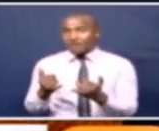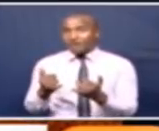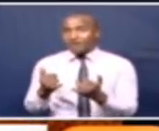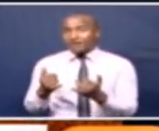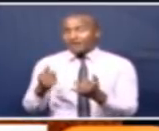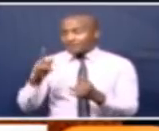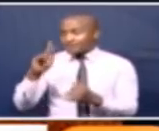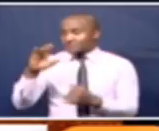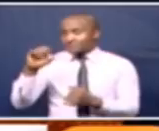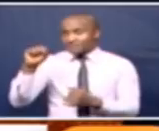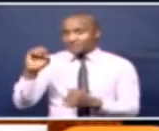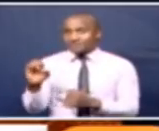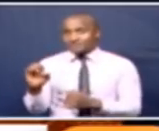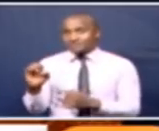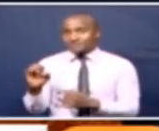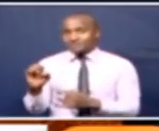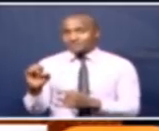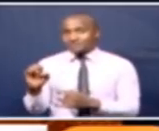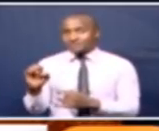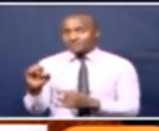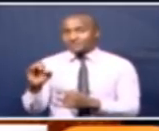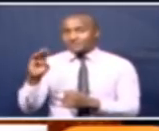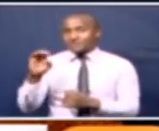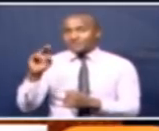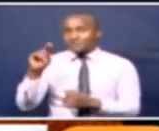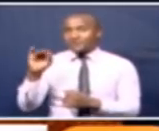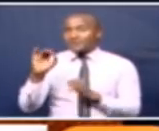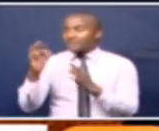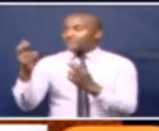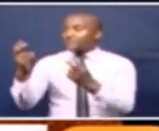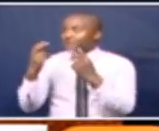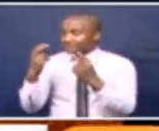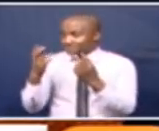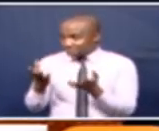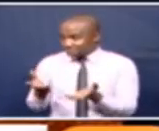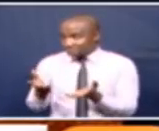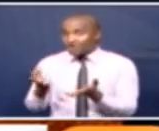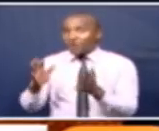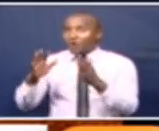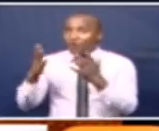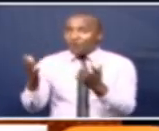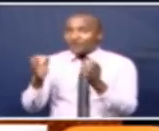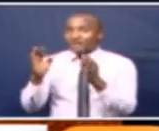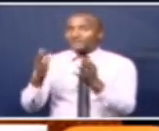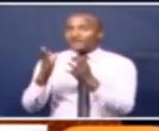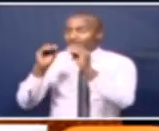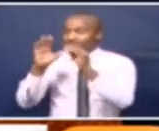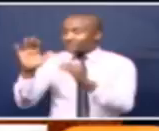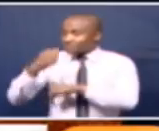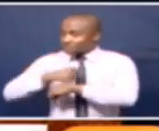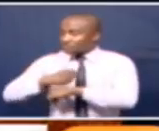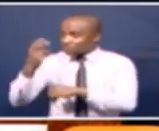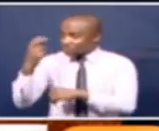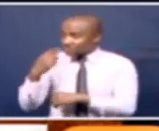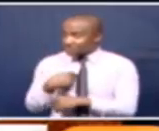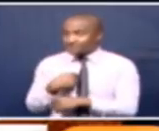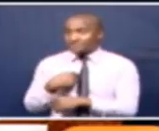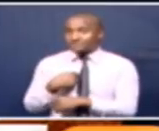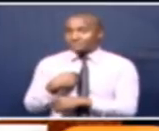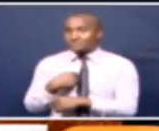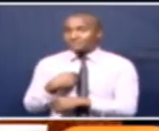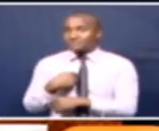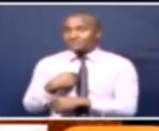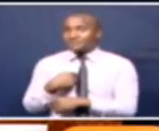for KCSE. Benny, if you're anywhere watching this, or if there's any teacher from your school watching this,